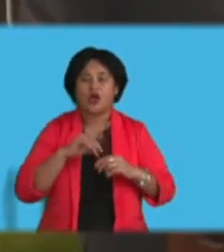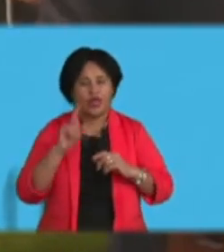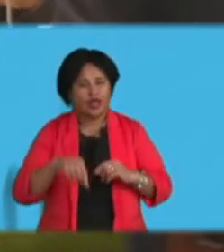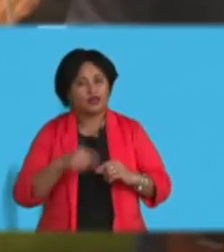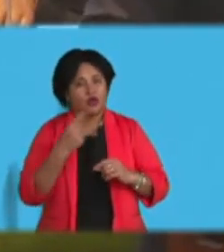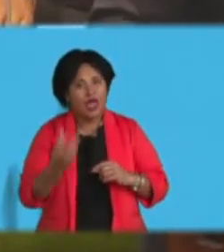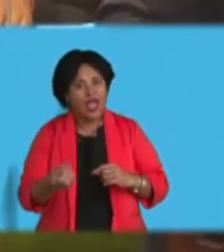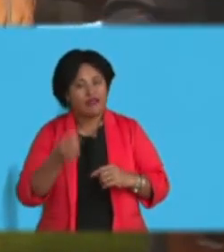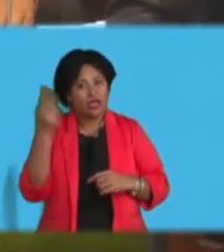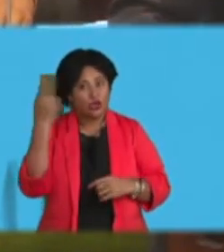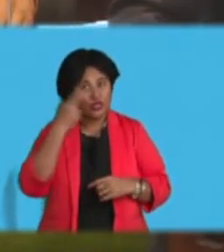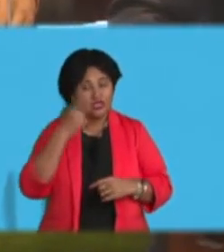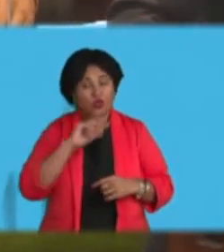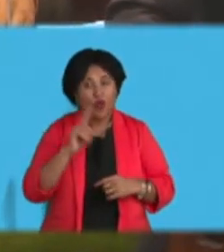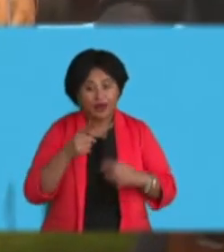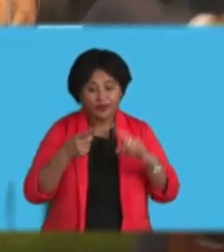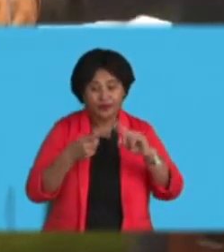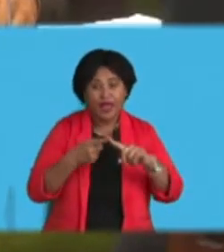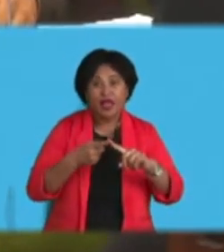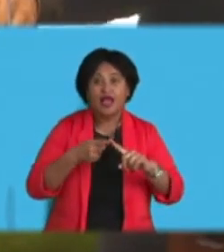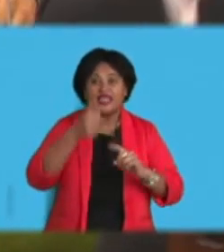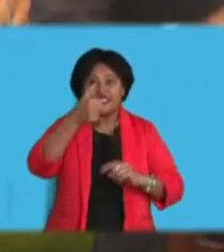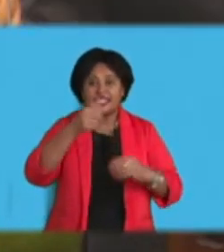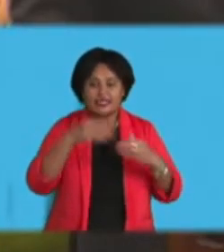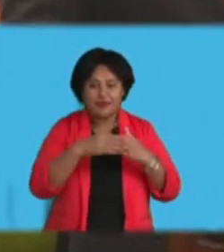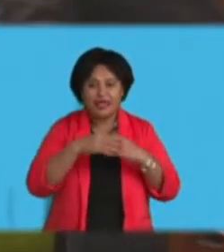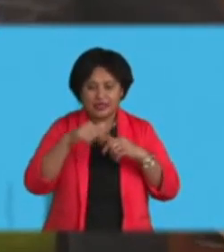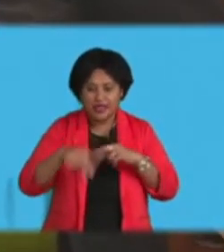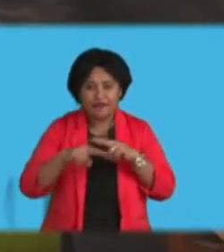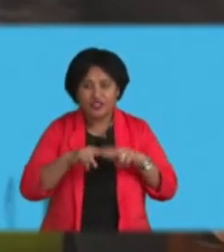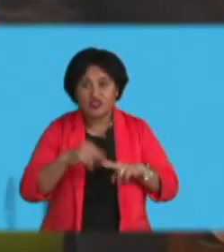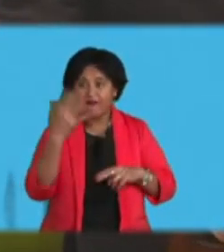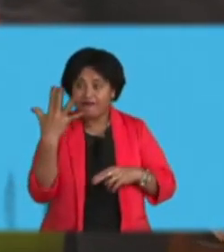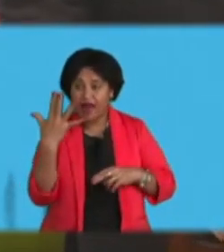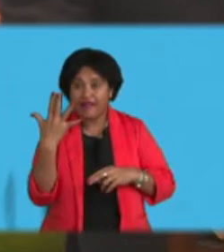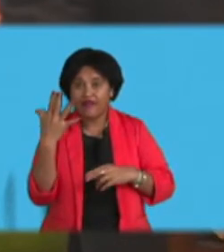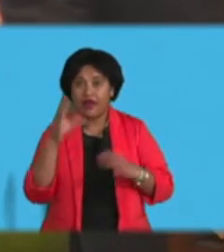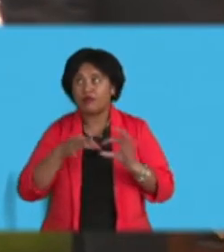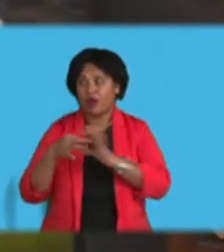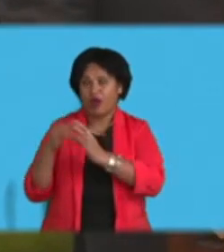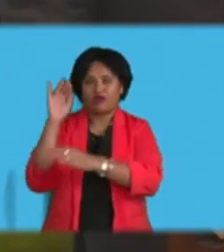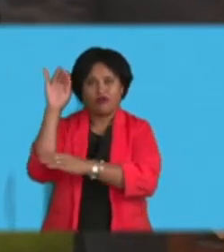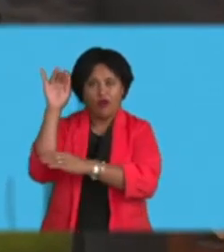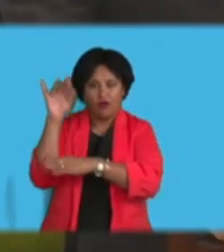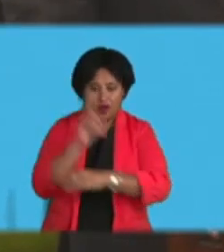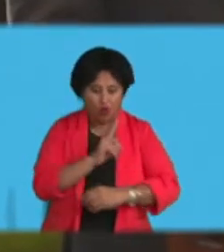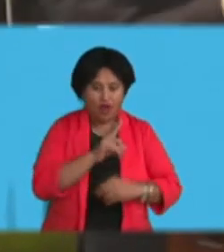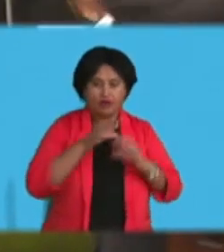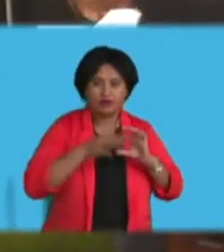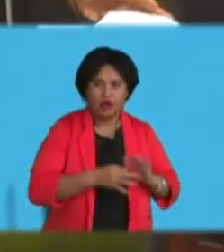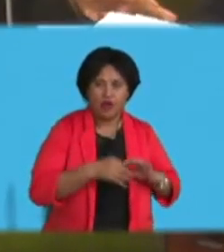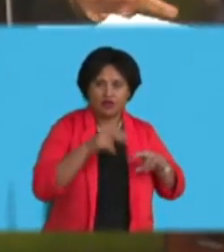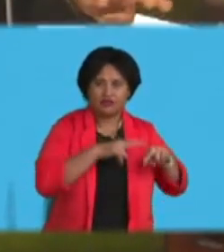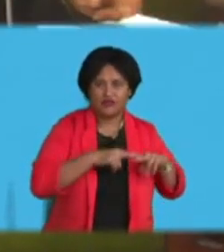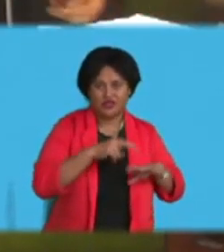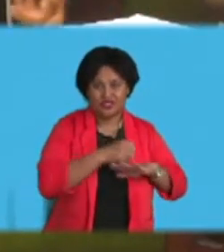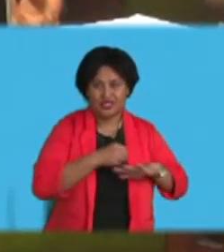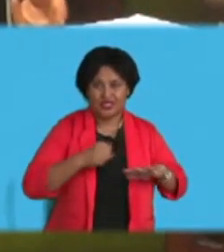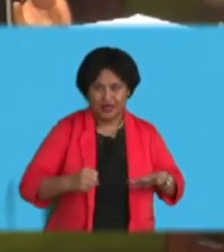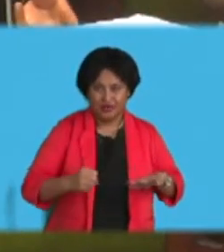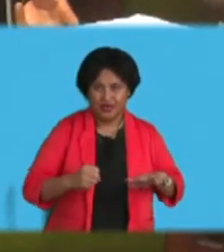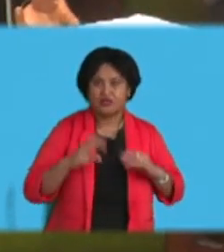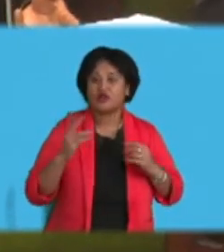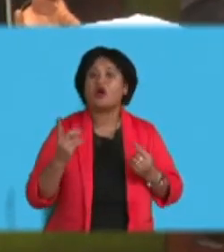you have 5 of them are foreign banks. Now, what can happen if, for example, the parent company, something happens to the parent company? What are the steps that we should